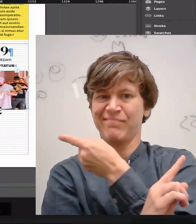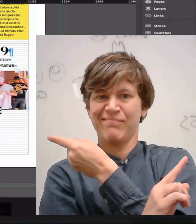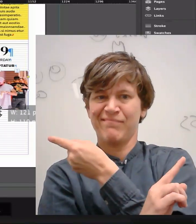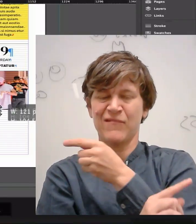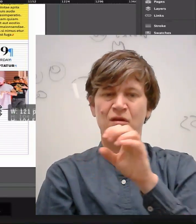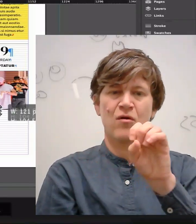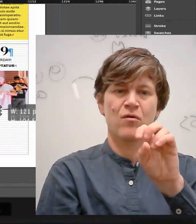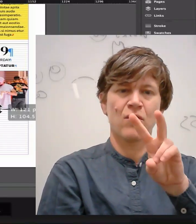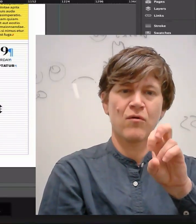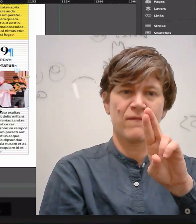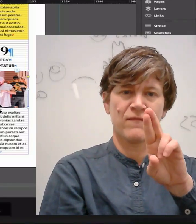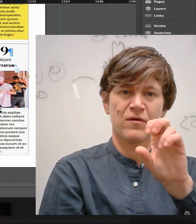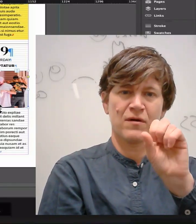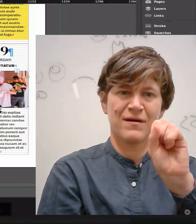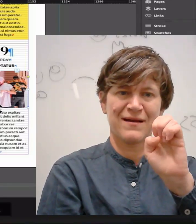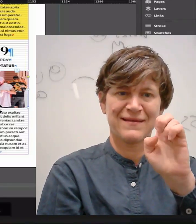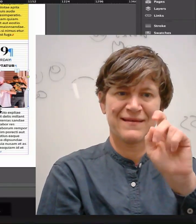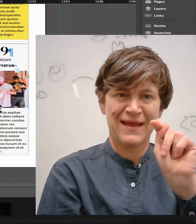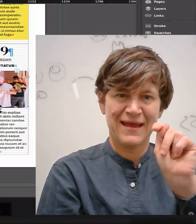this image